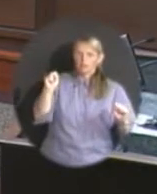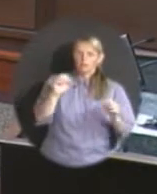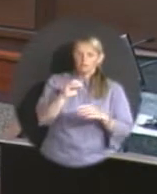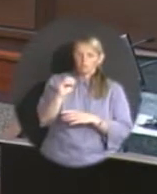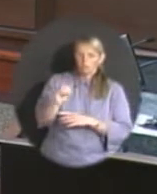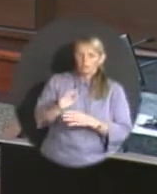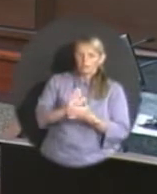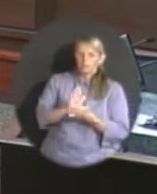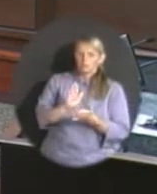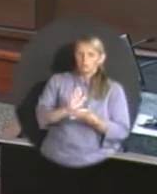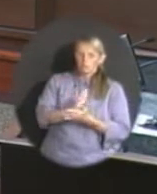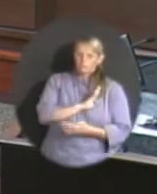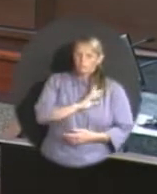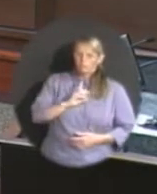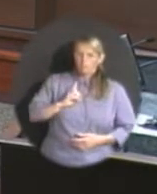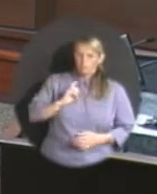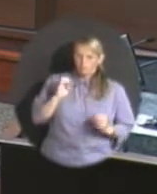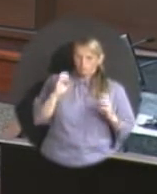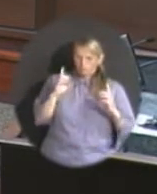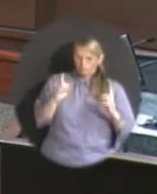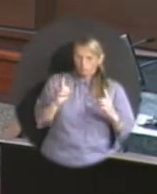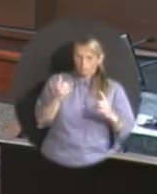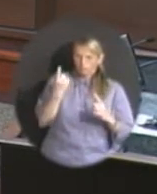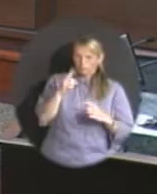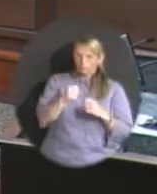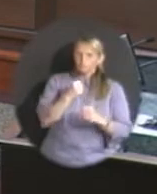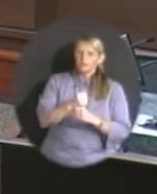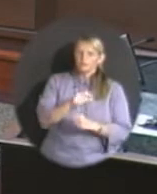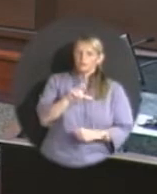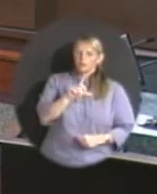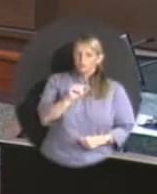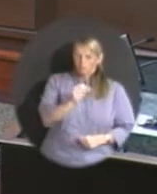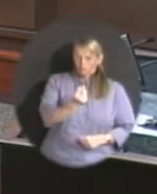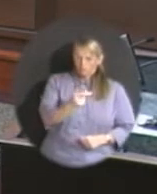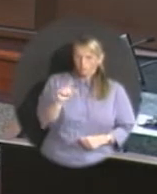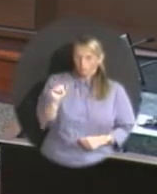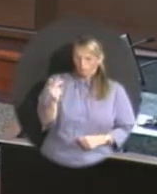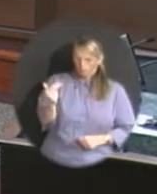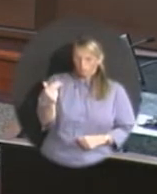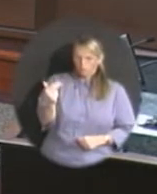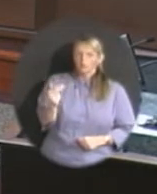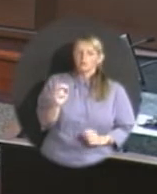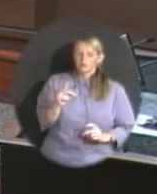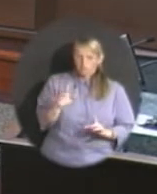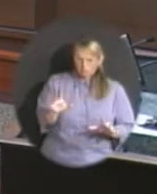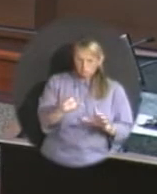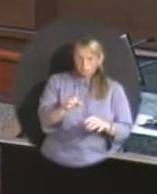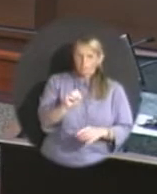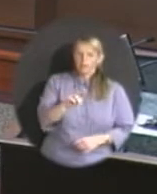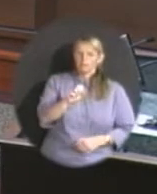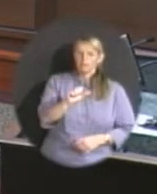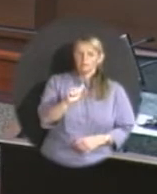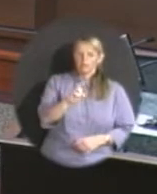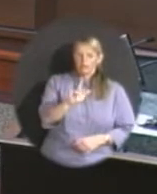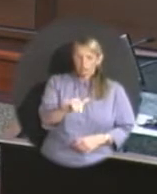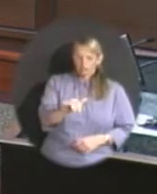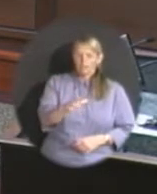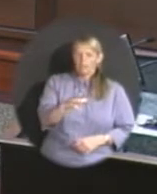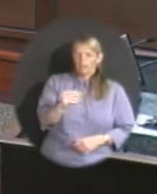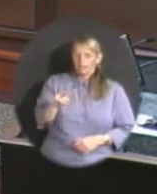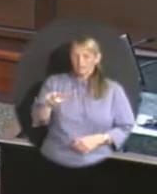year 2012-13. Okay, motion by Ms. Ashley. I need a second. Second. I'm